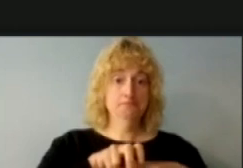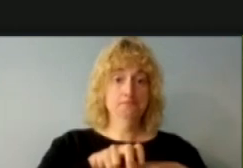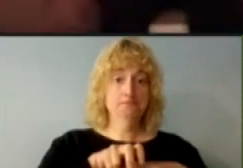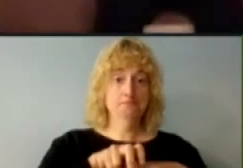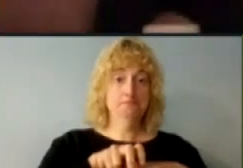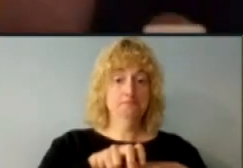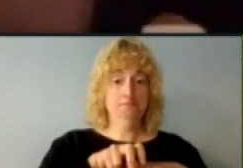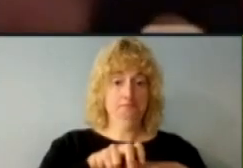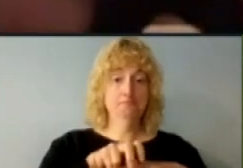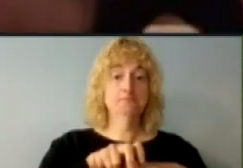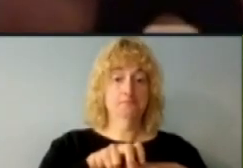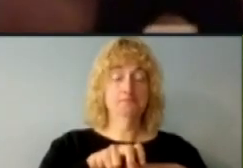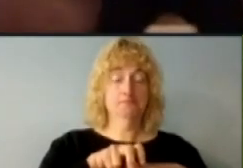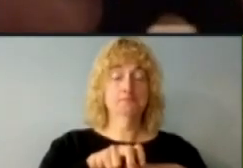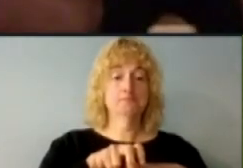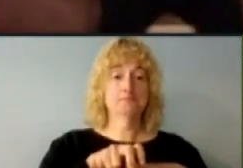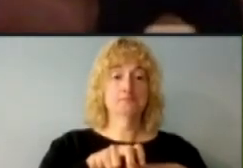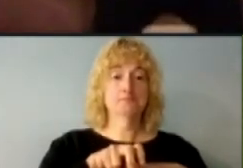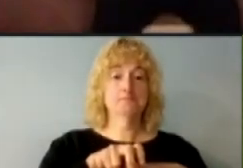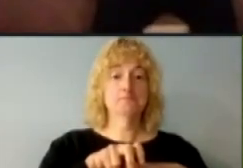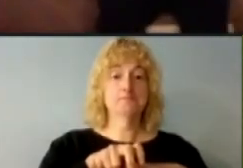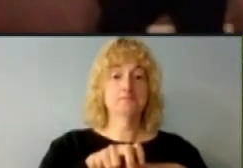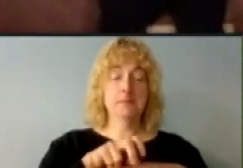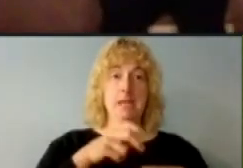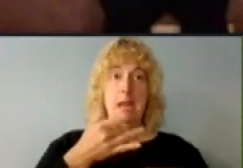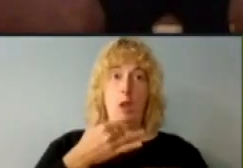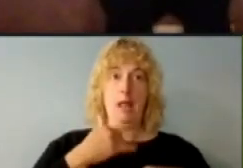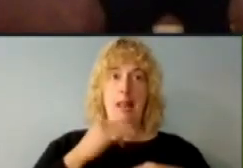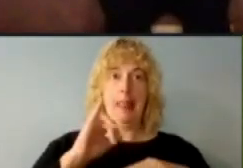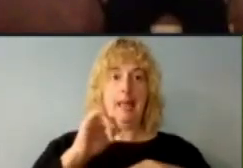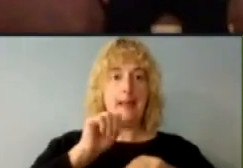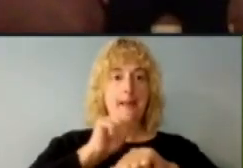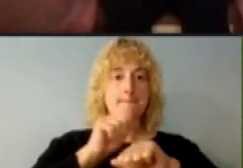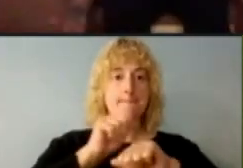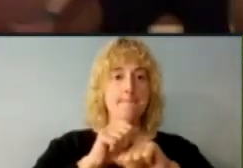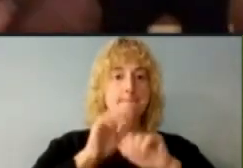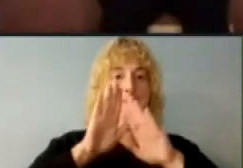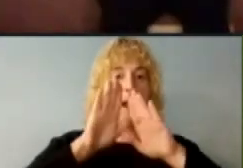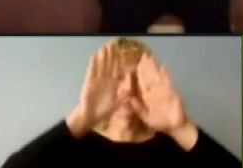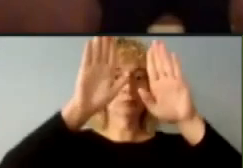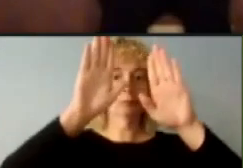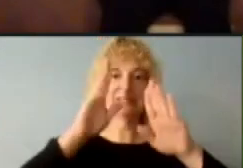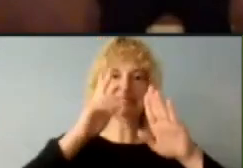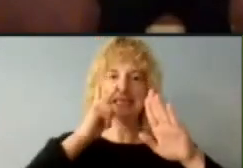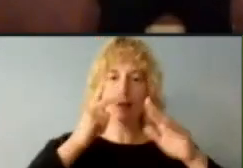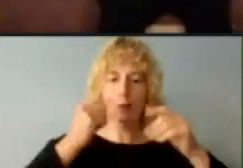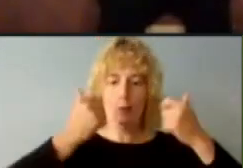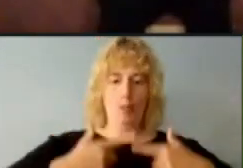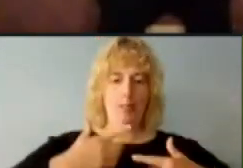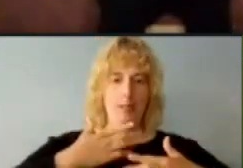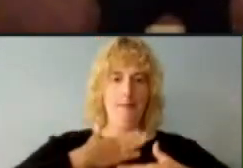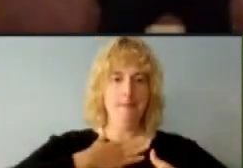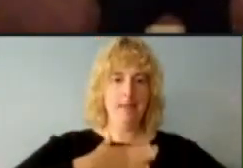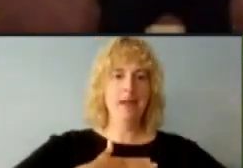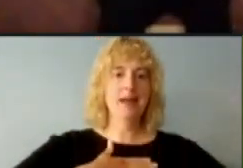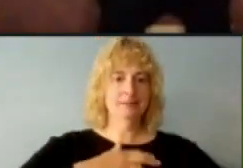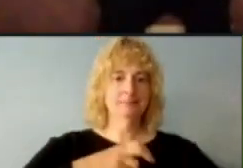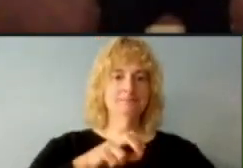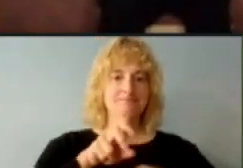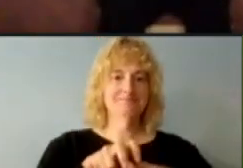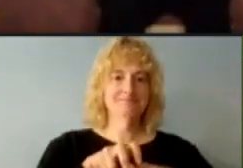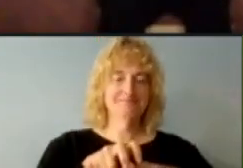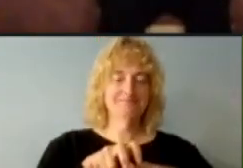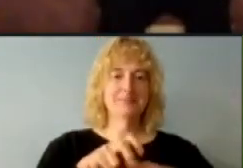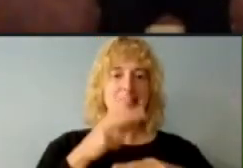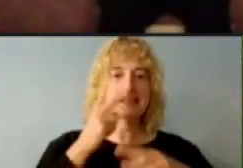All right, so here I am on my seated mountain. Right now you can see my whole body. So once again, my arms wide to the side, the mountain's nice and